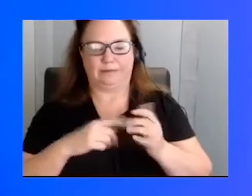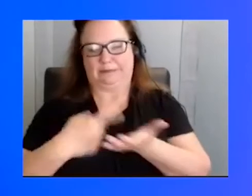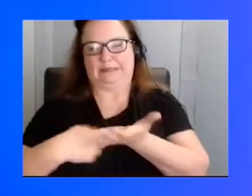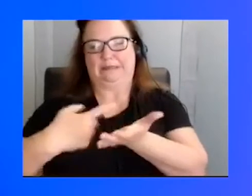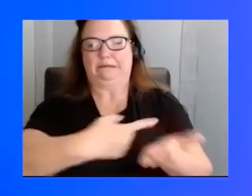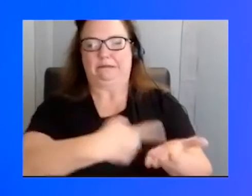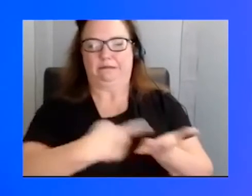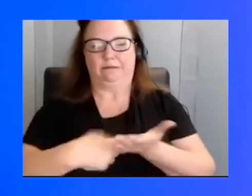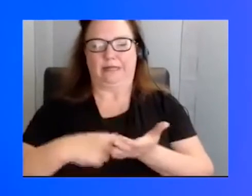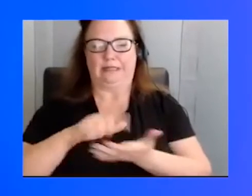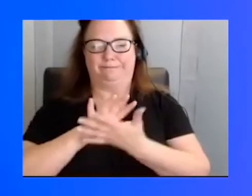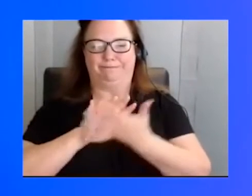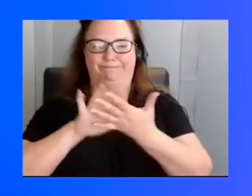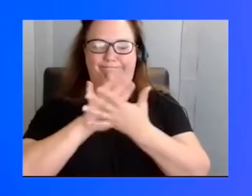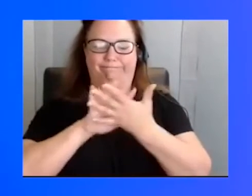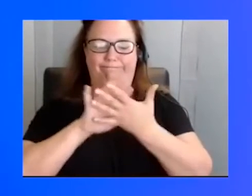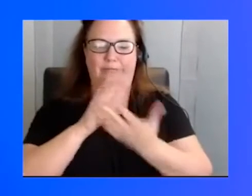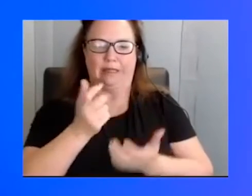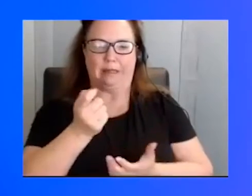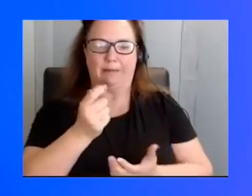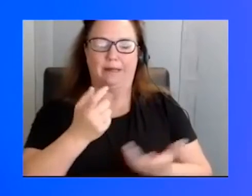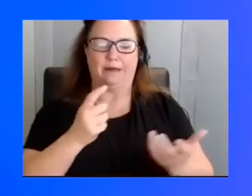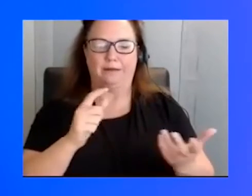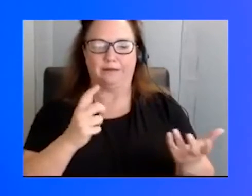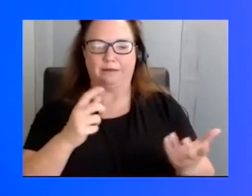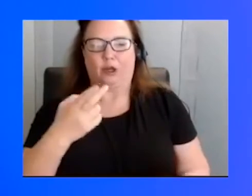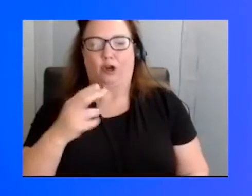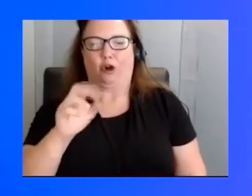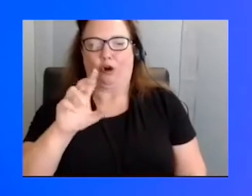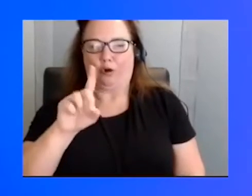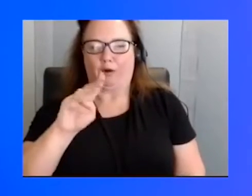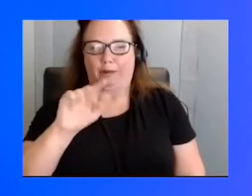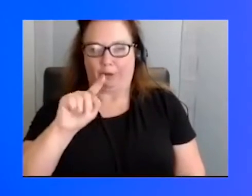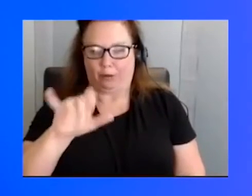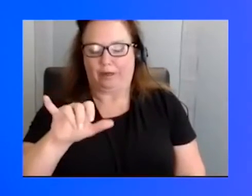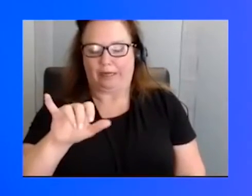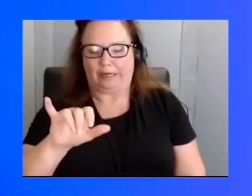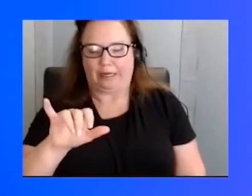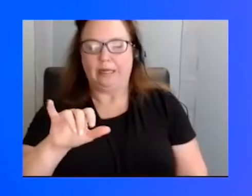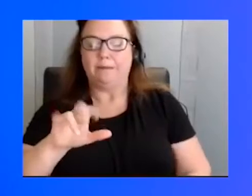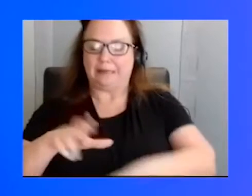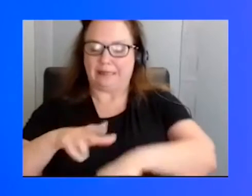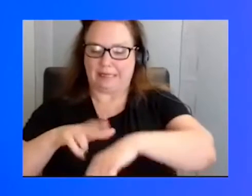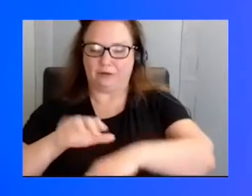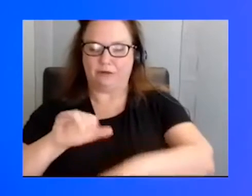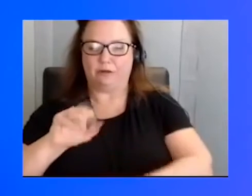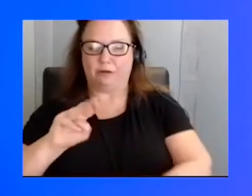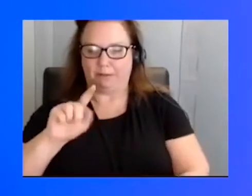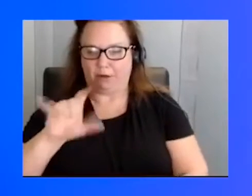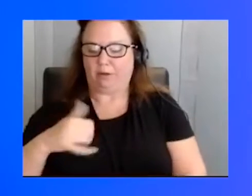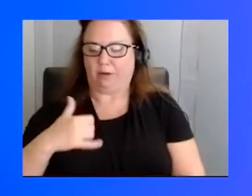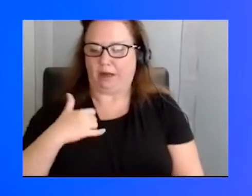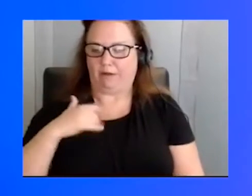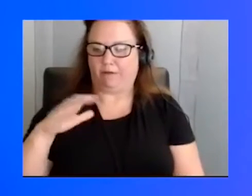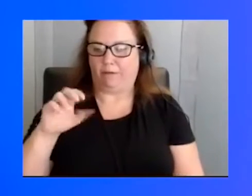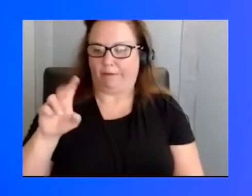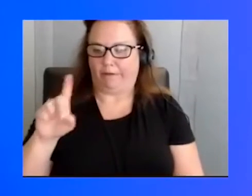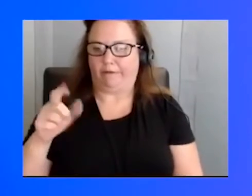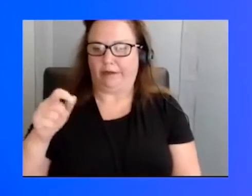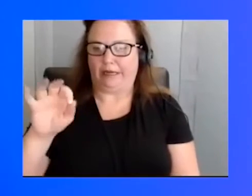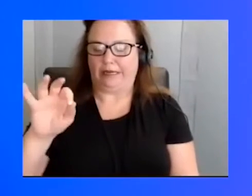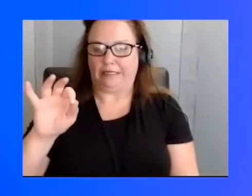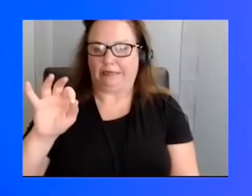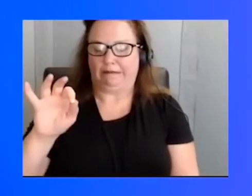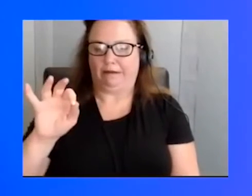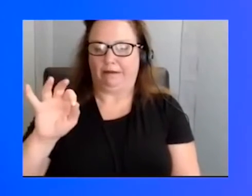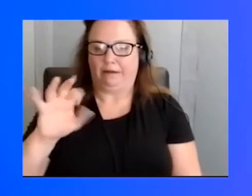gray area. So, but we have included some aspect of the natural immunity from COVID-19, if you've had it, into that